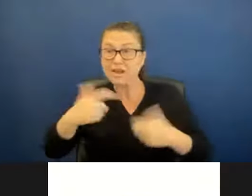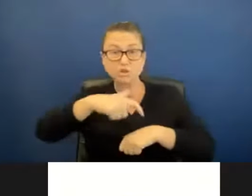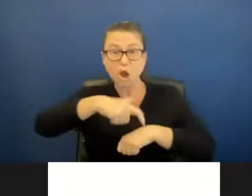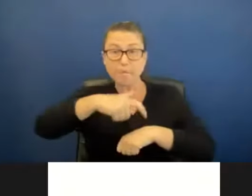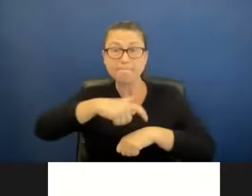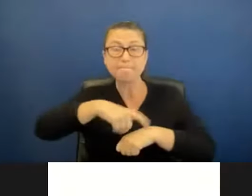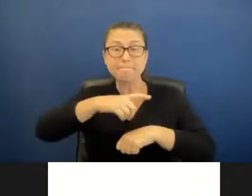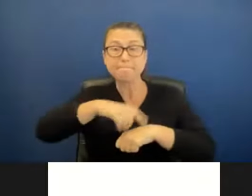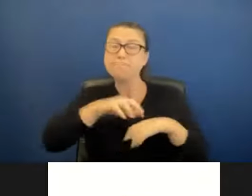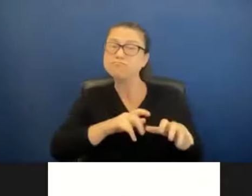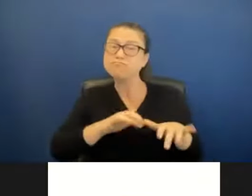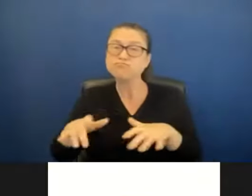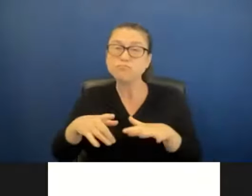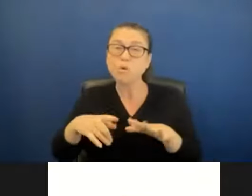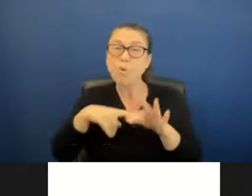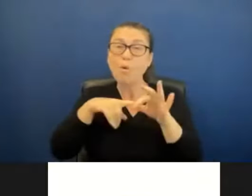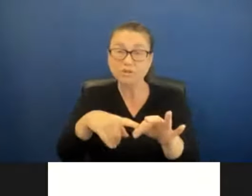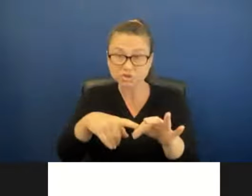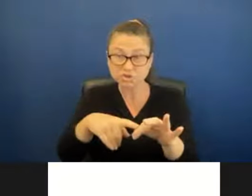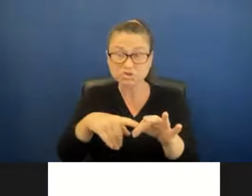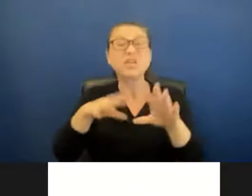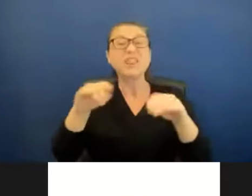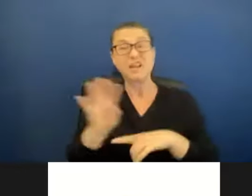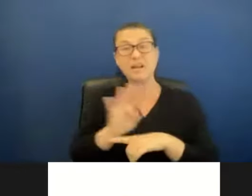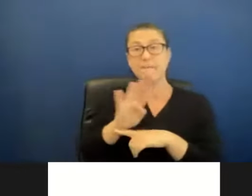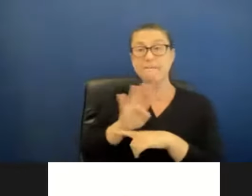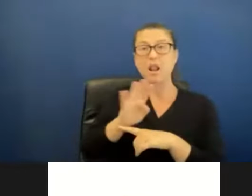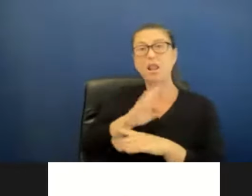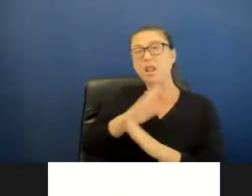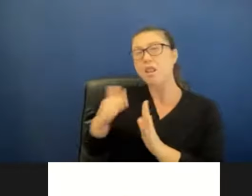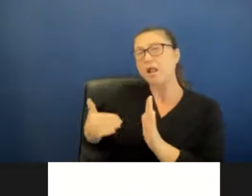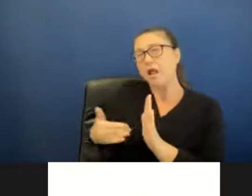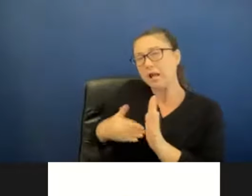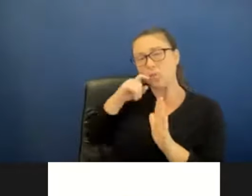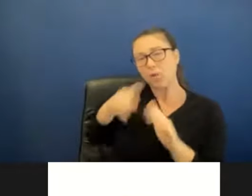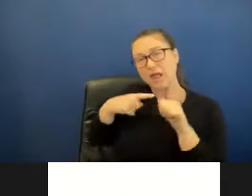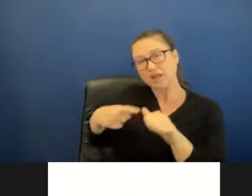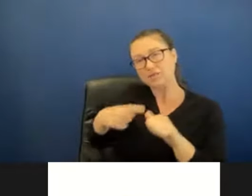will answer those questions and answer them towards the end of the session.